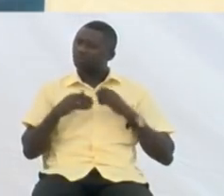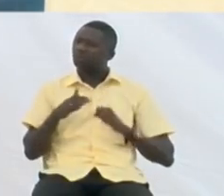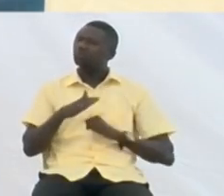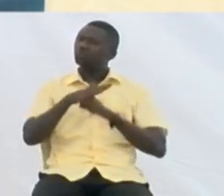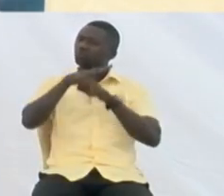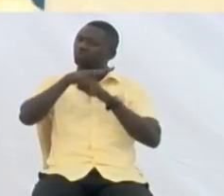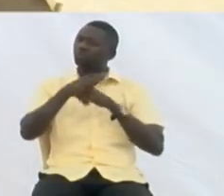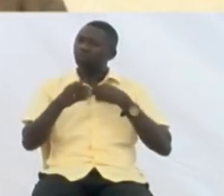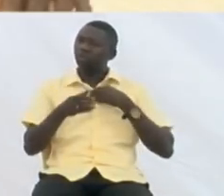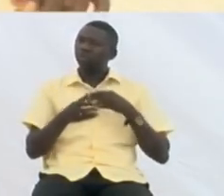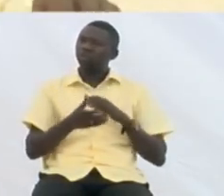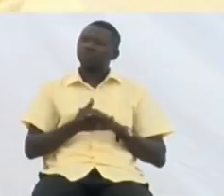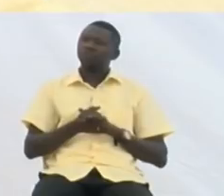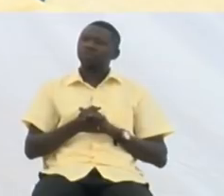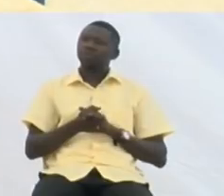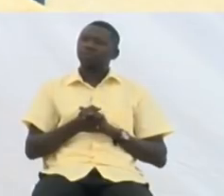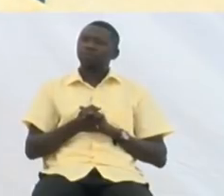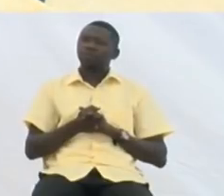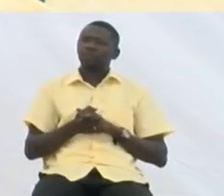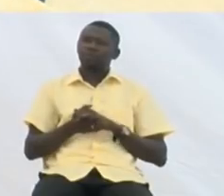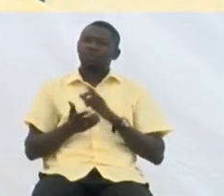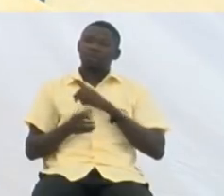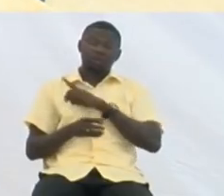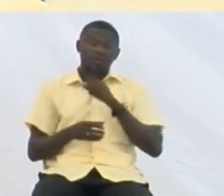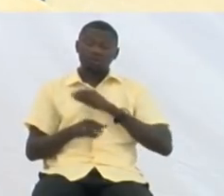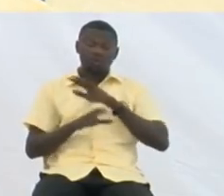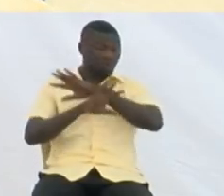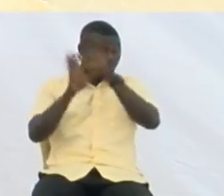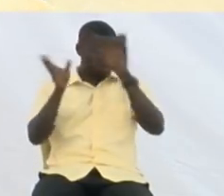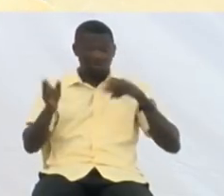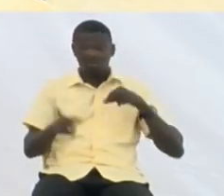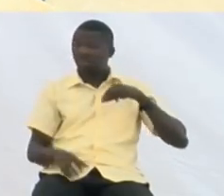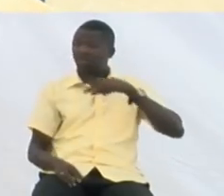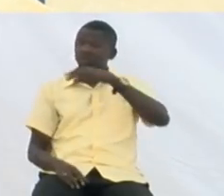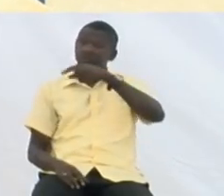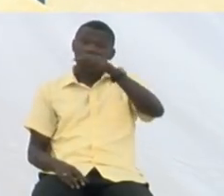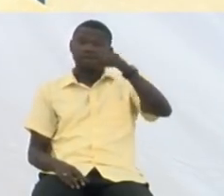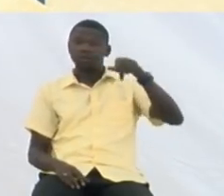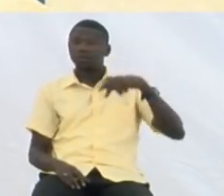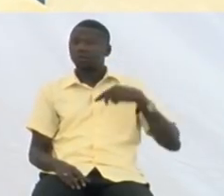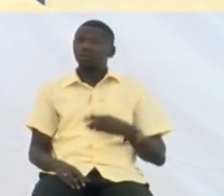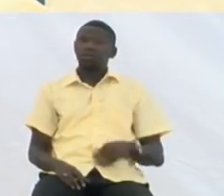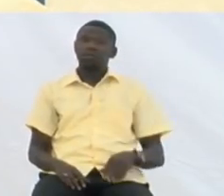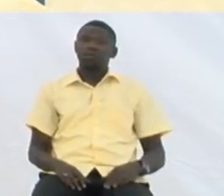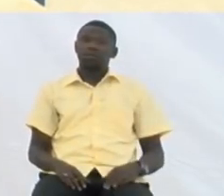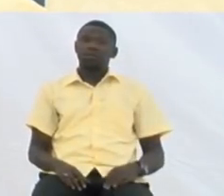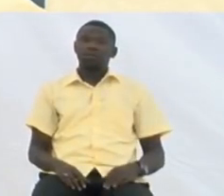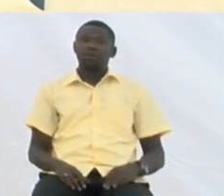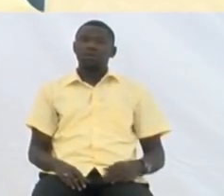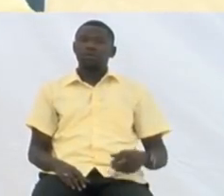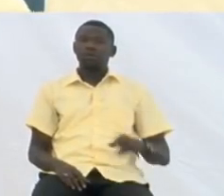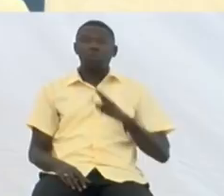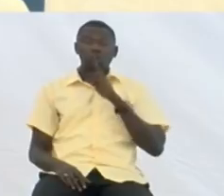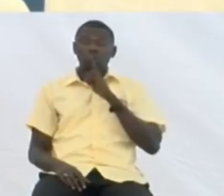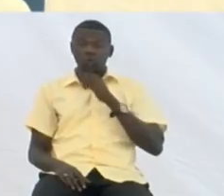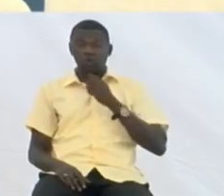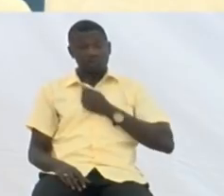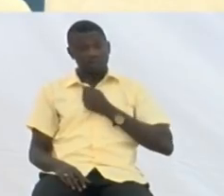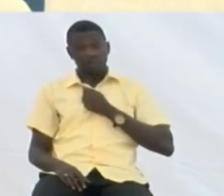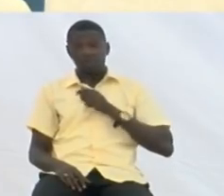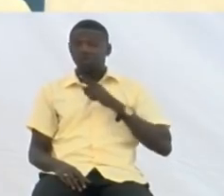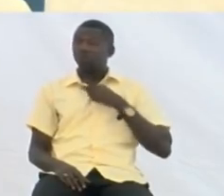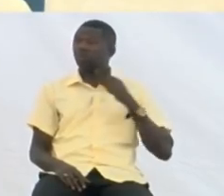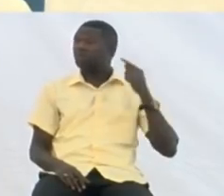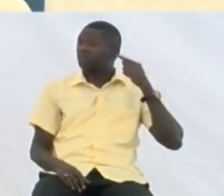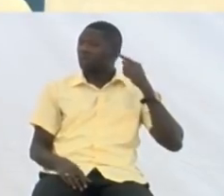me. They did all of those walkings. Those who were